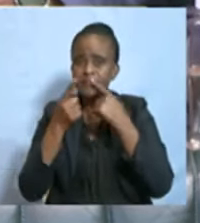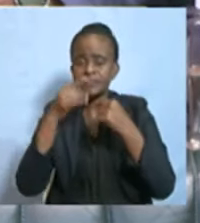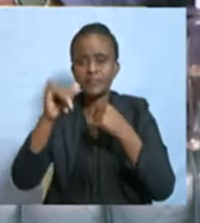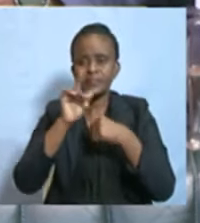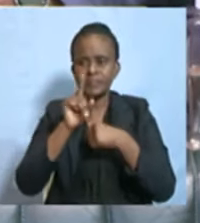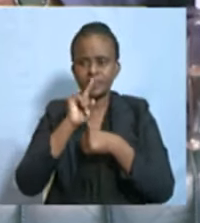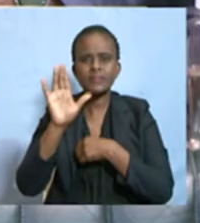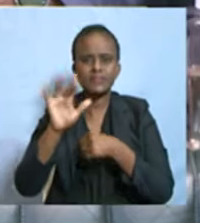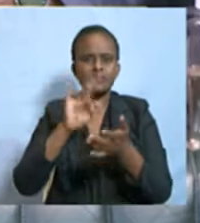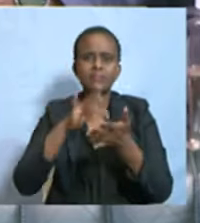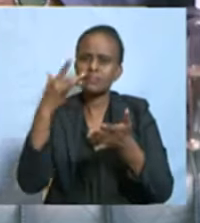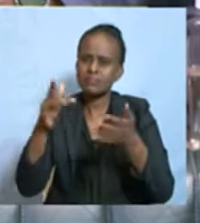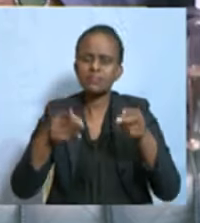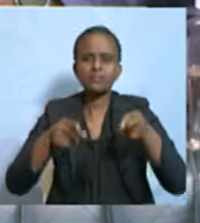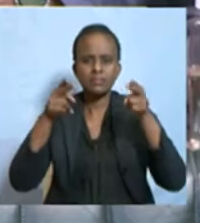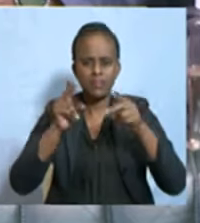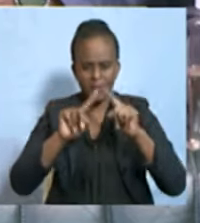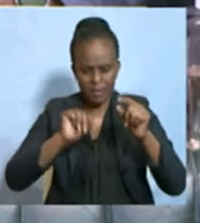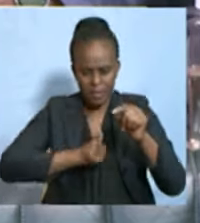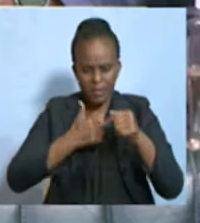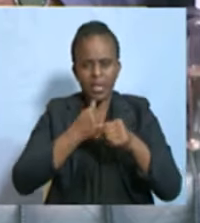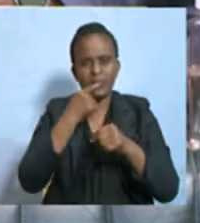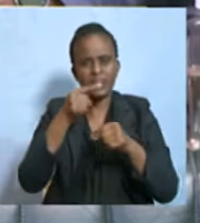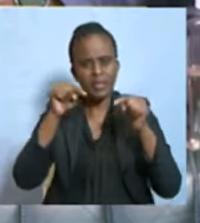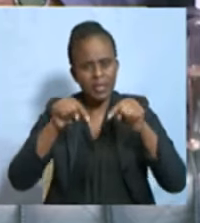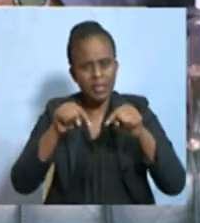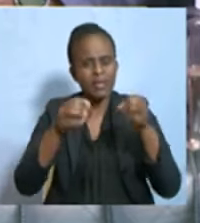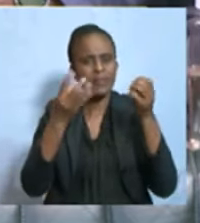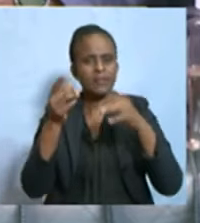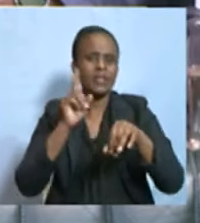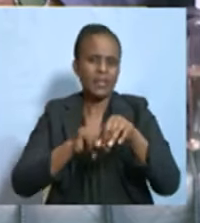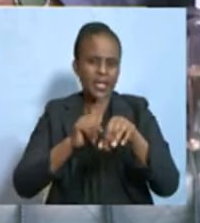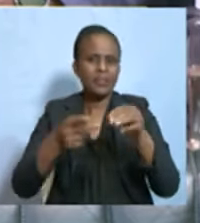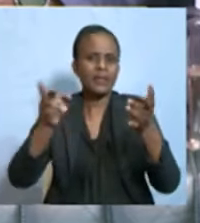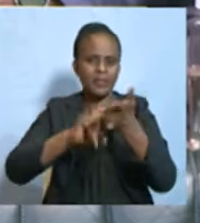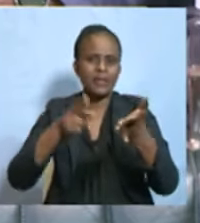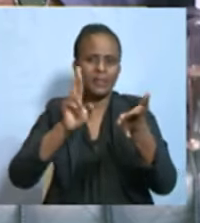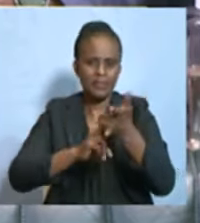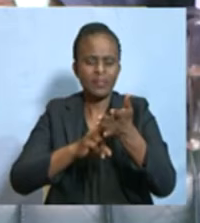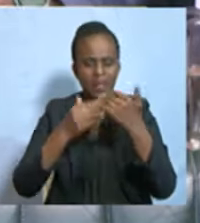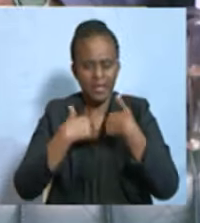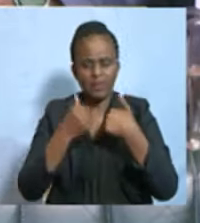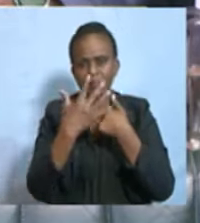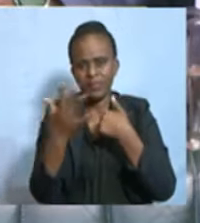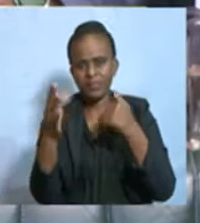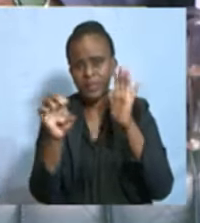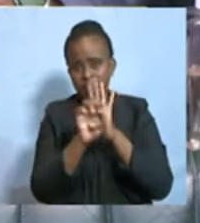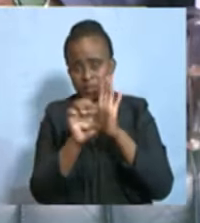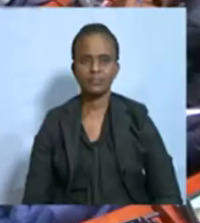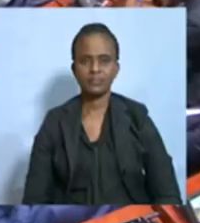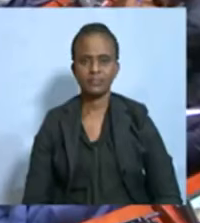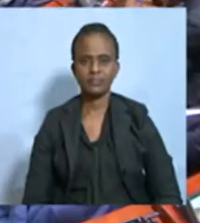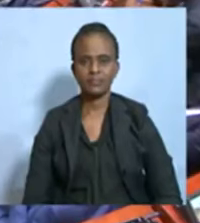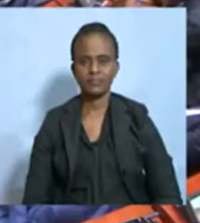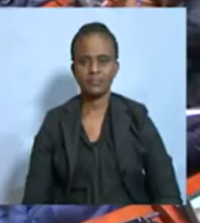is true, very high. But we have said it here many times over that there are things that are beyond our